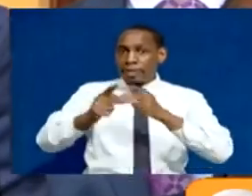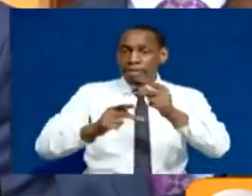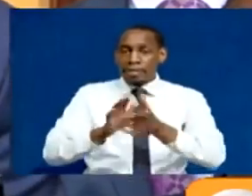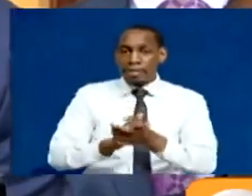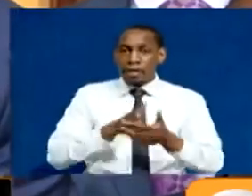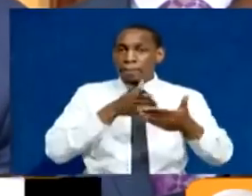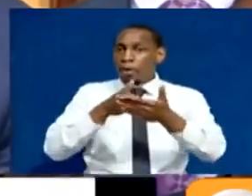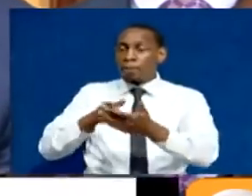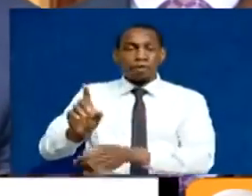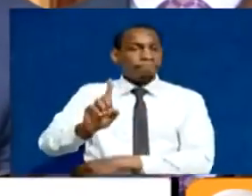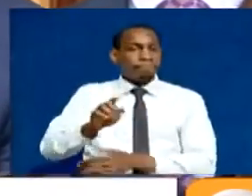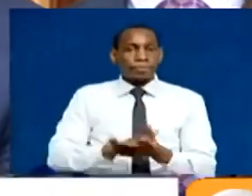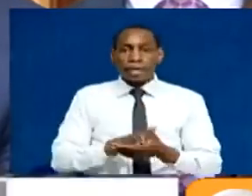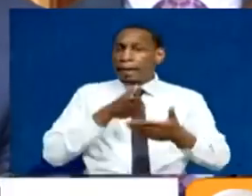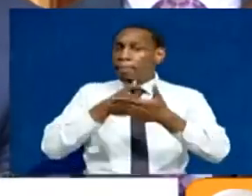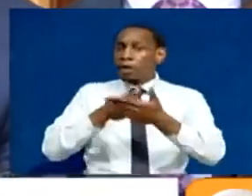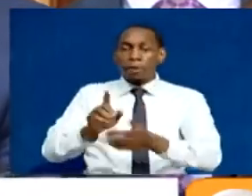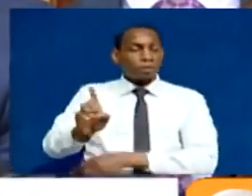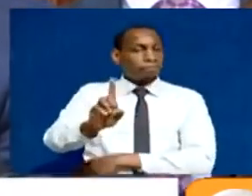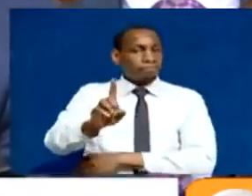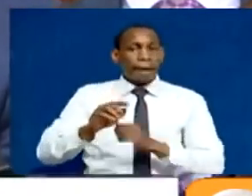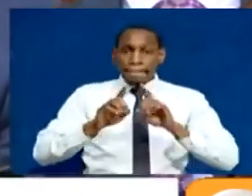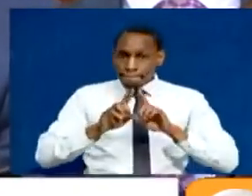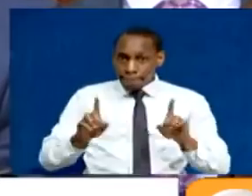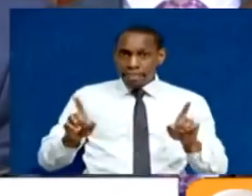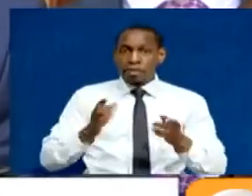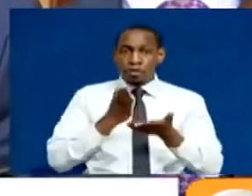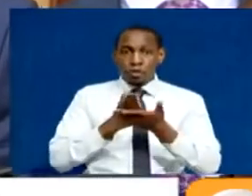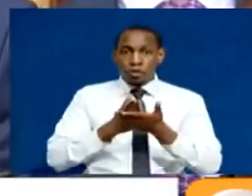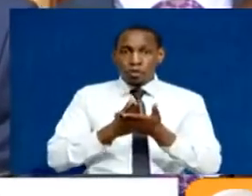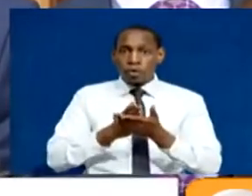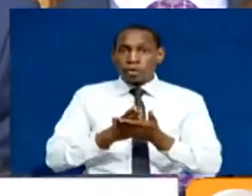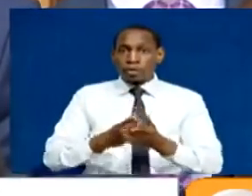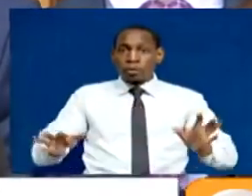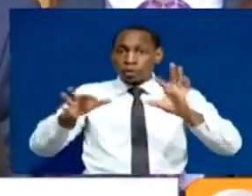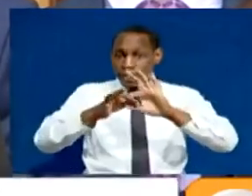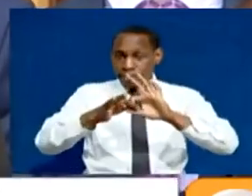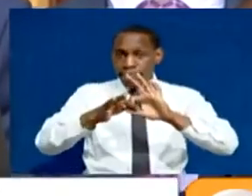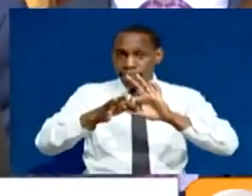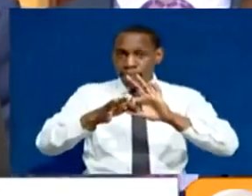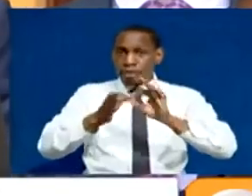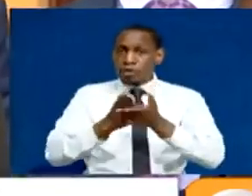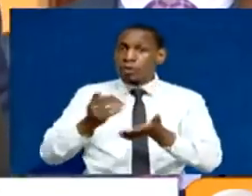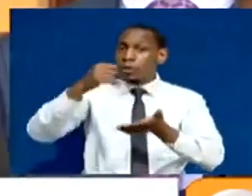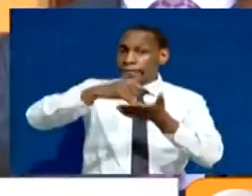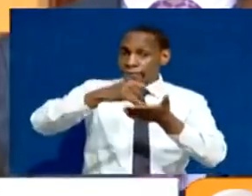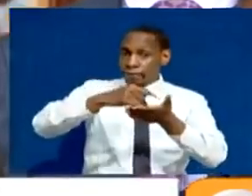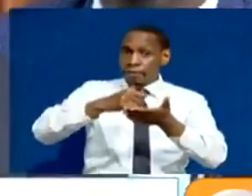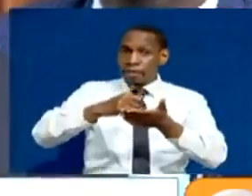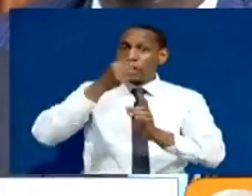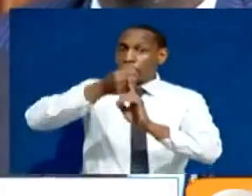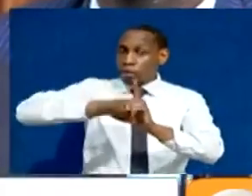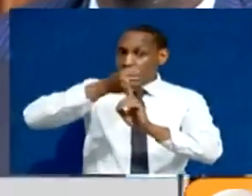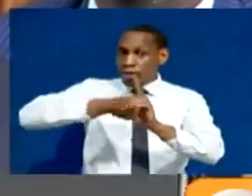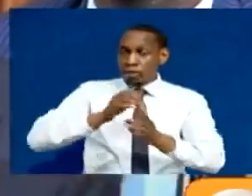process. Not by preventing it, not by preventing it, but by entering that circle, by throwing your heart into the ring and